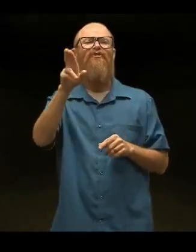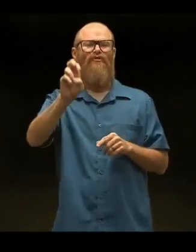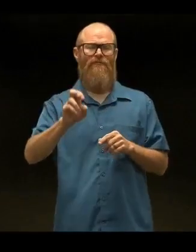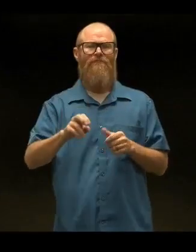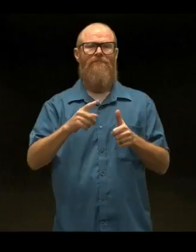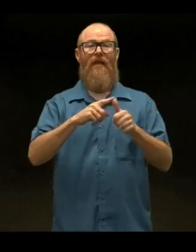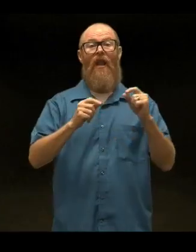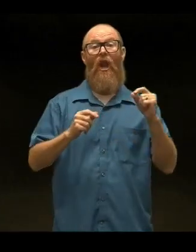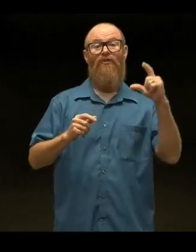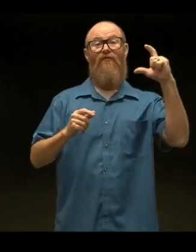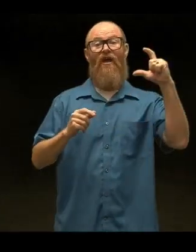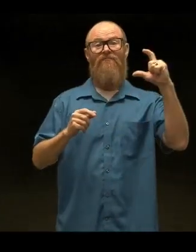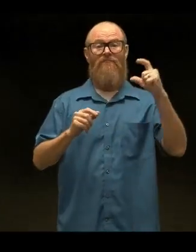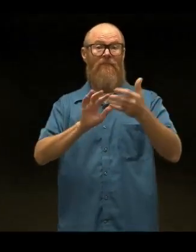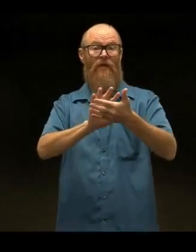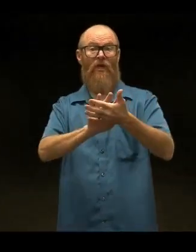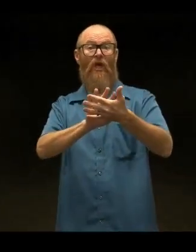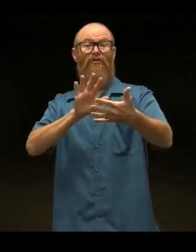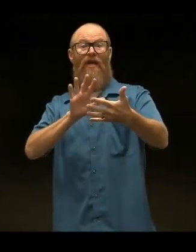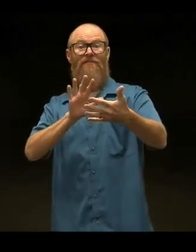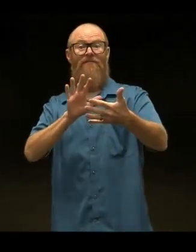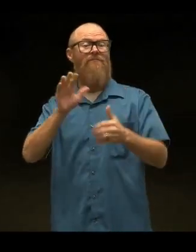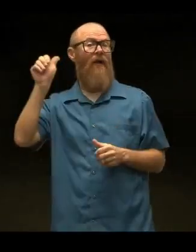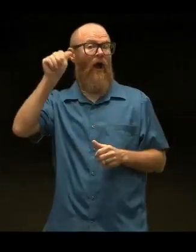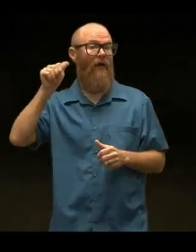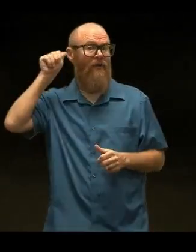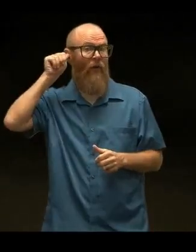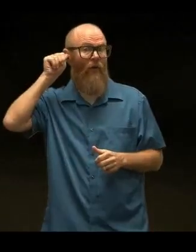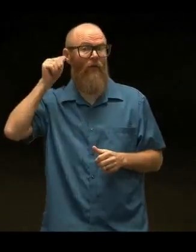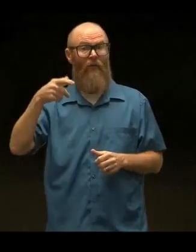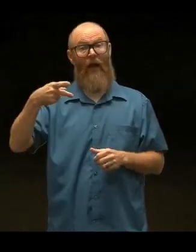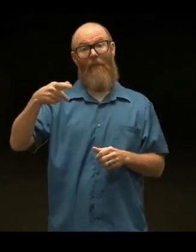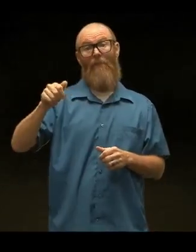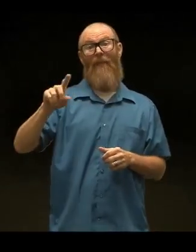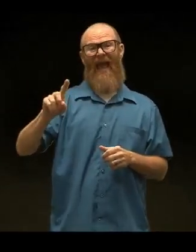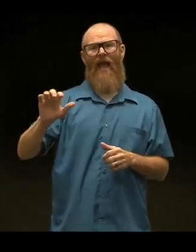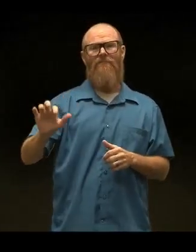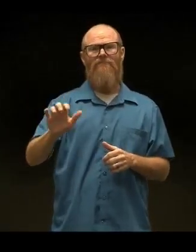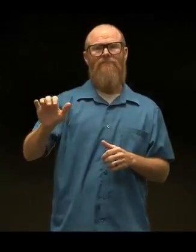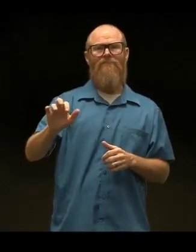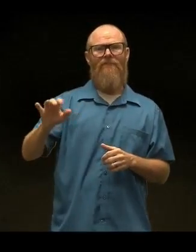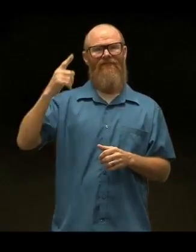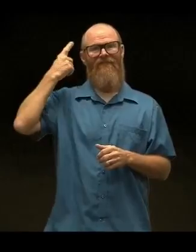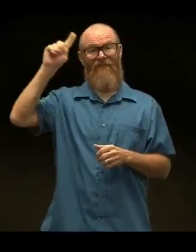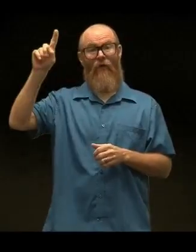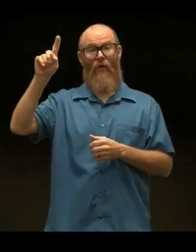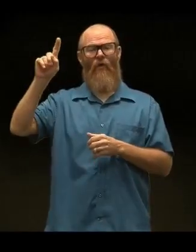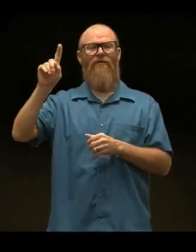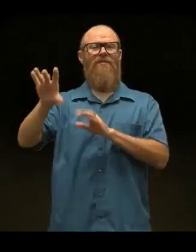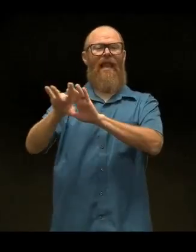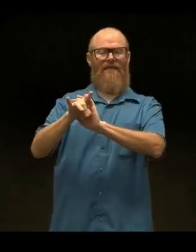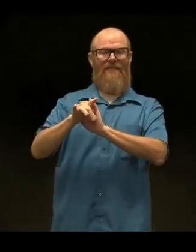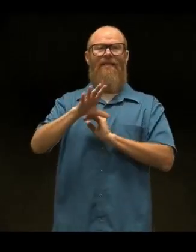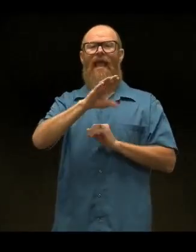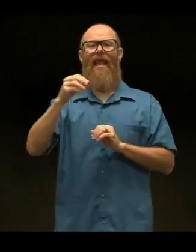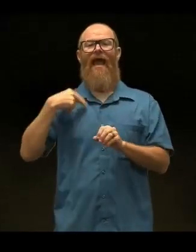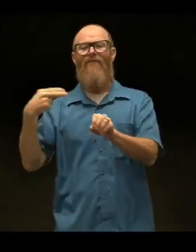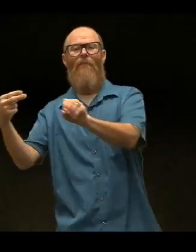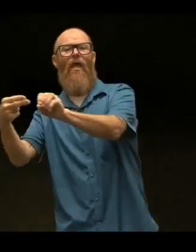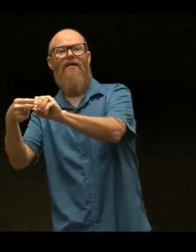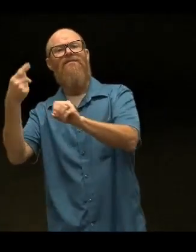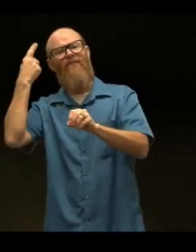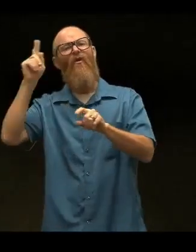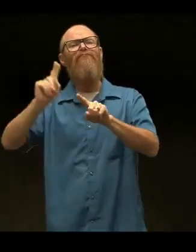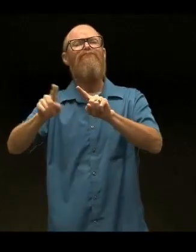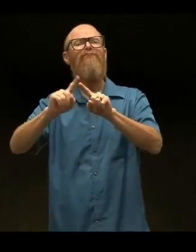font, contrast, audio, a pad to help you make selections, plugins for sip and puff devices, rocker